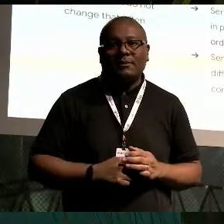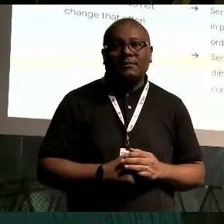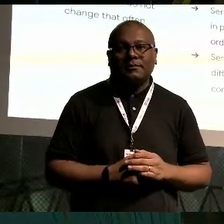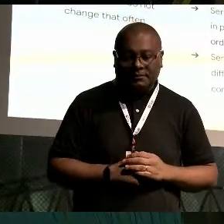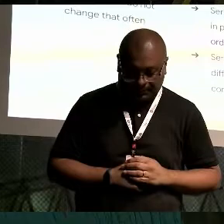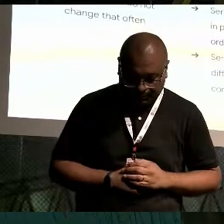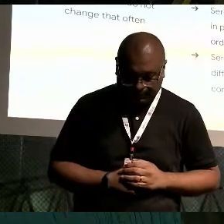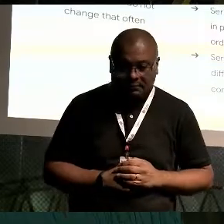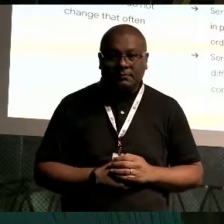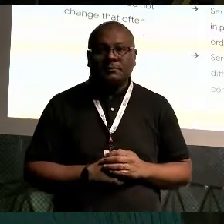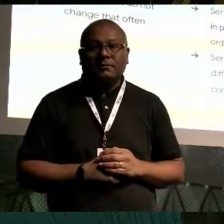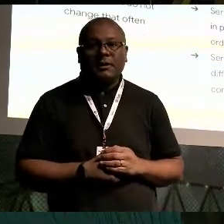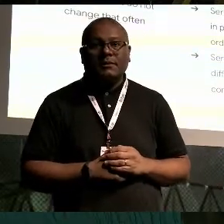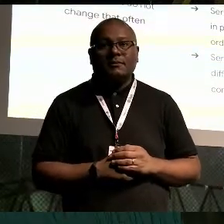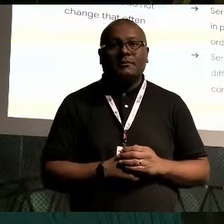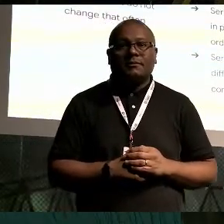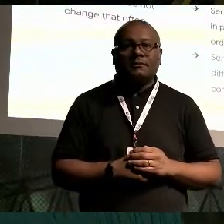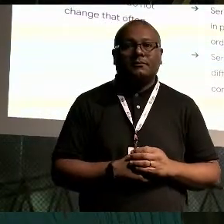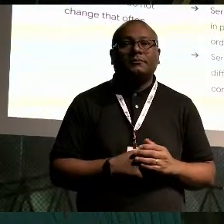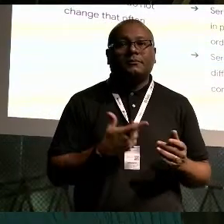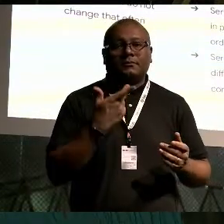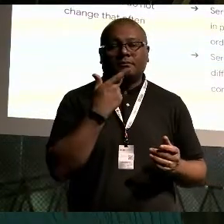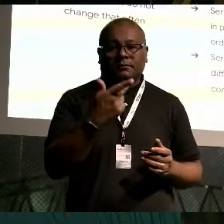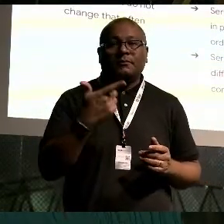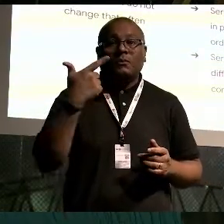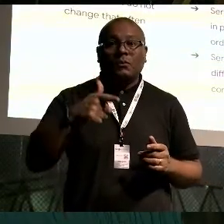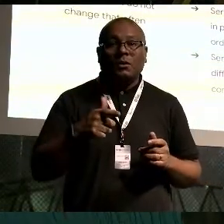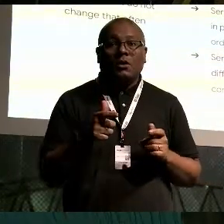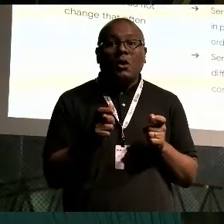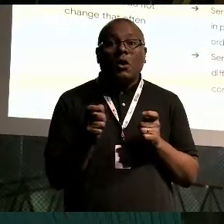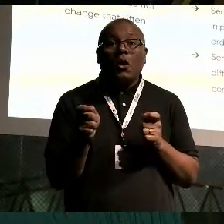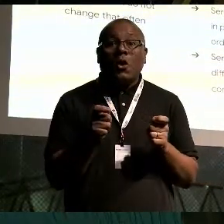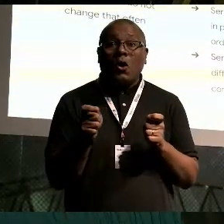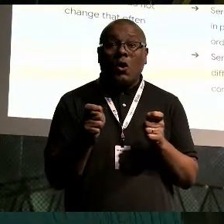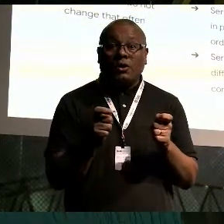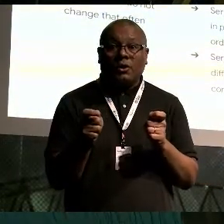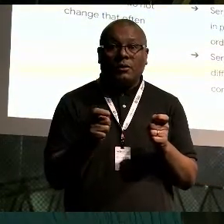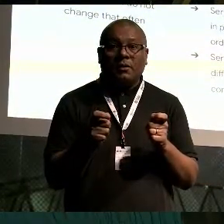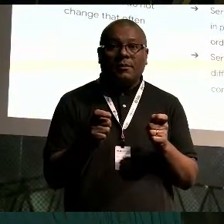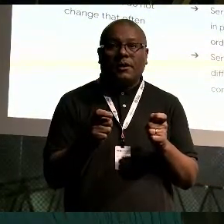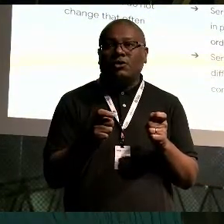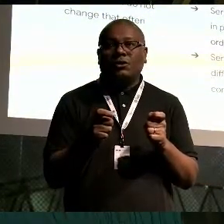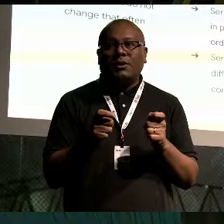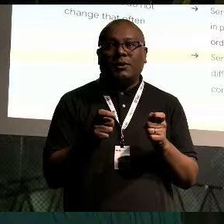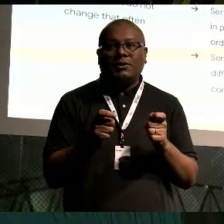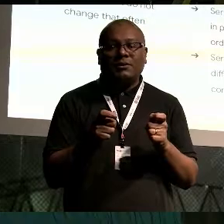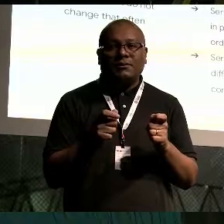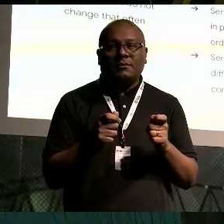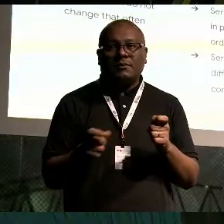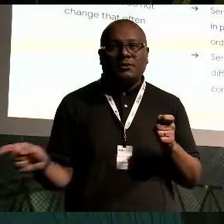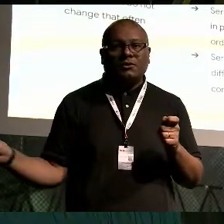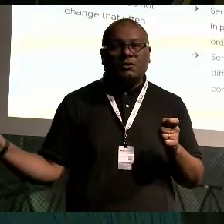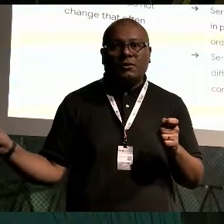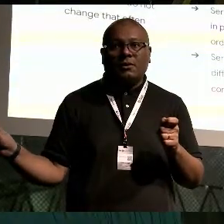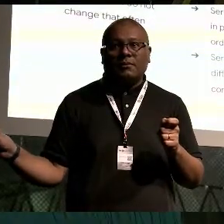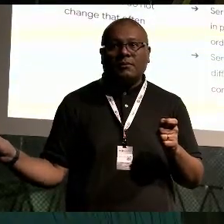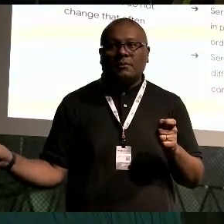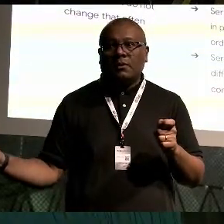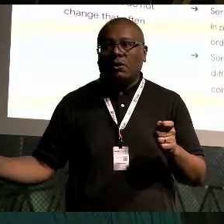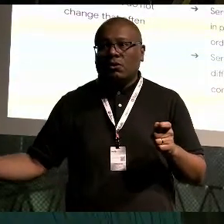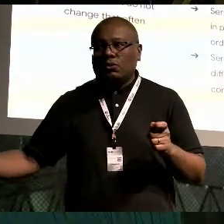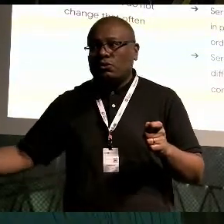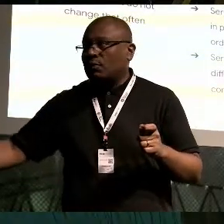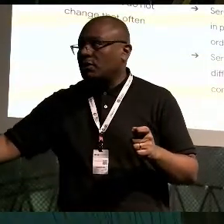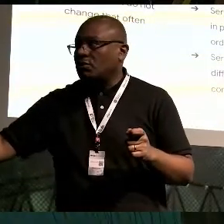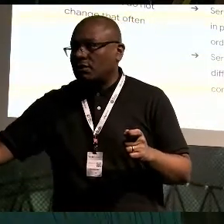executed in parallel, but in no certain order, and services can exist in different kind of contexts. So if you have